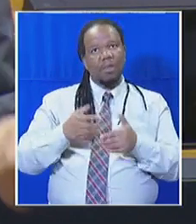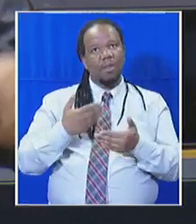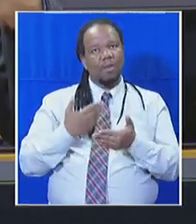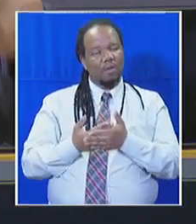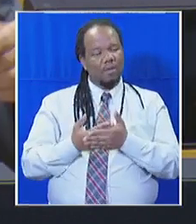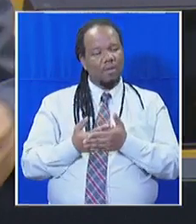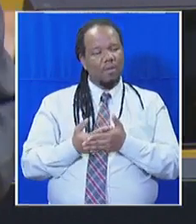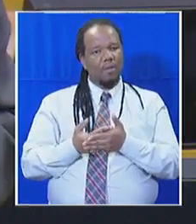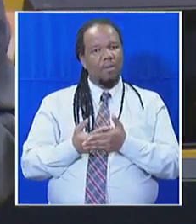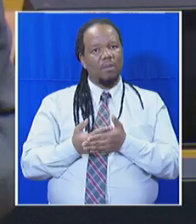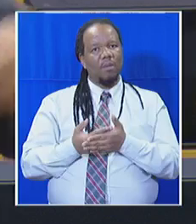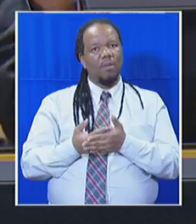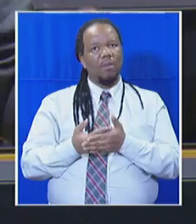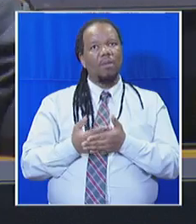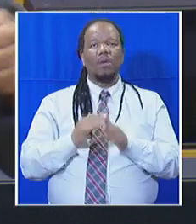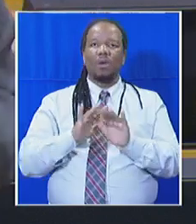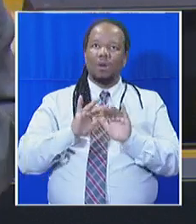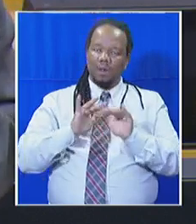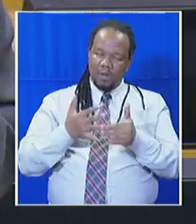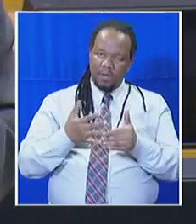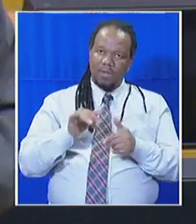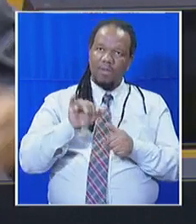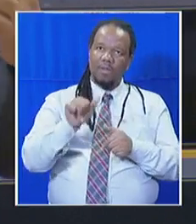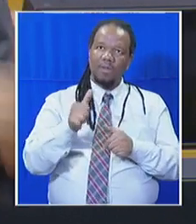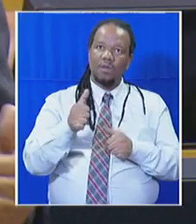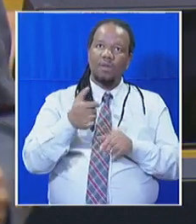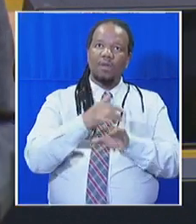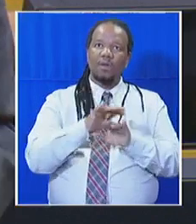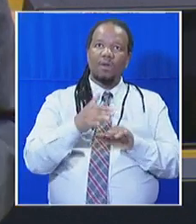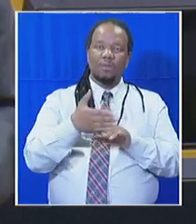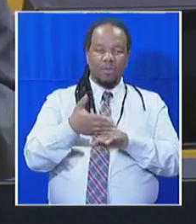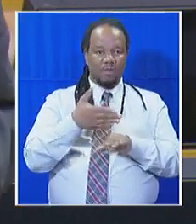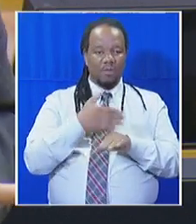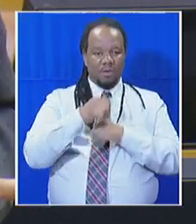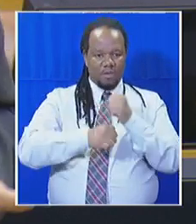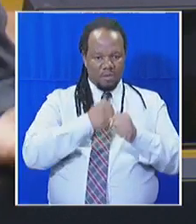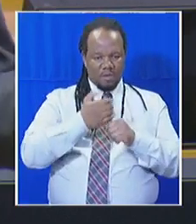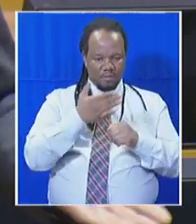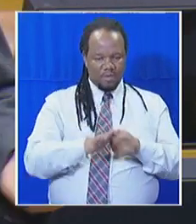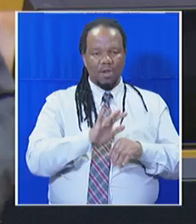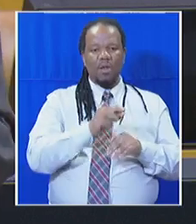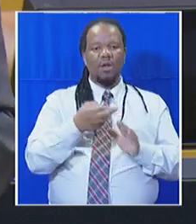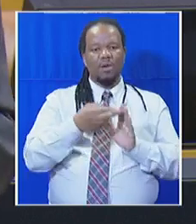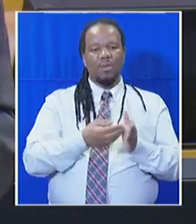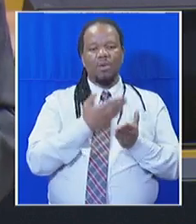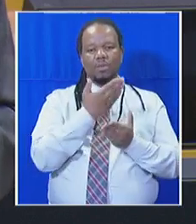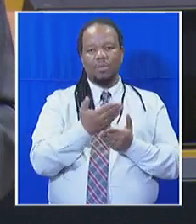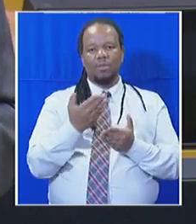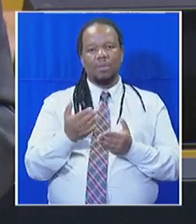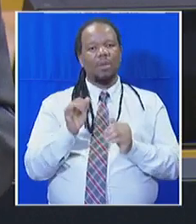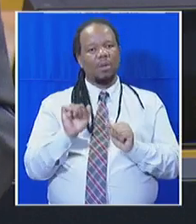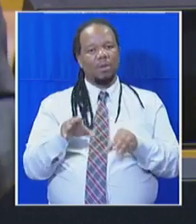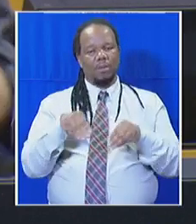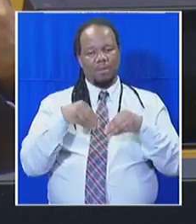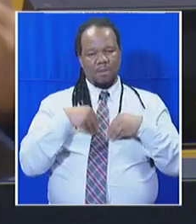therefore they would be able to submit the report by the end of this, before the end of this year. and we do believe and we do accept the commitment on the part